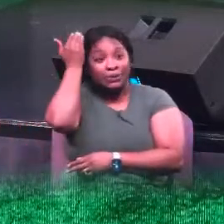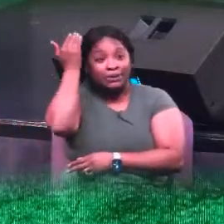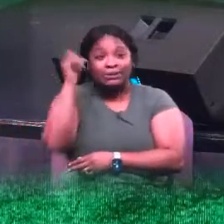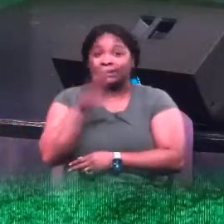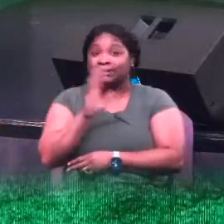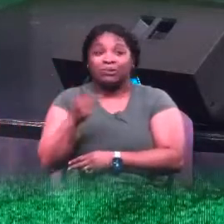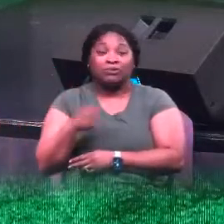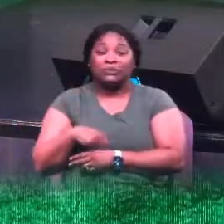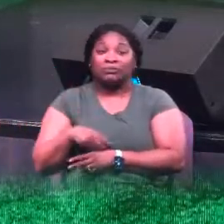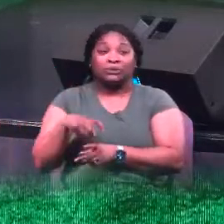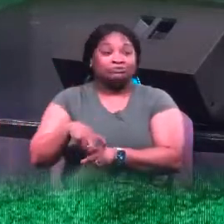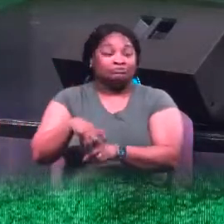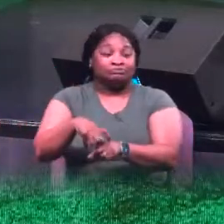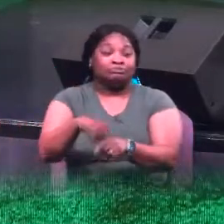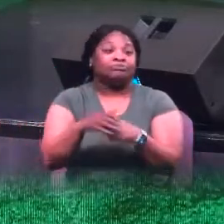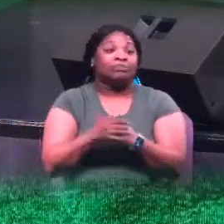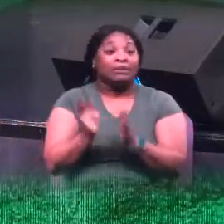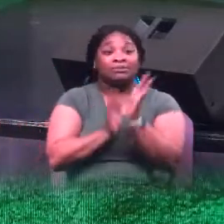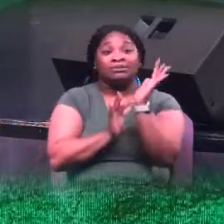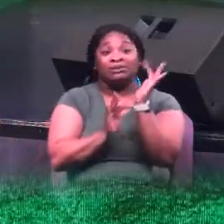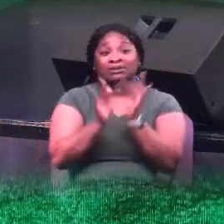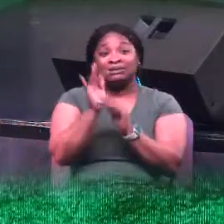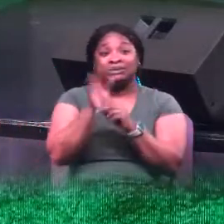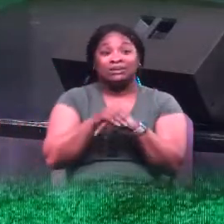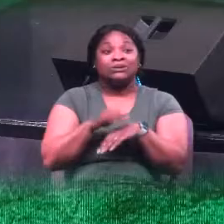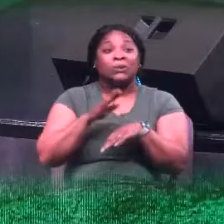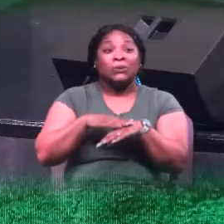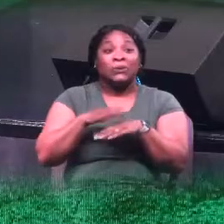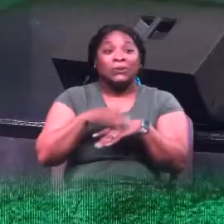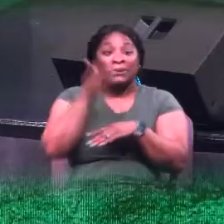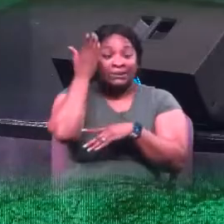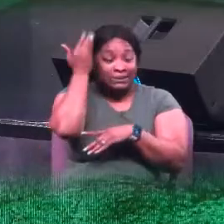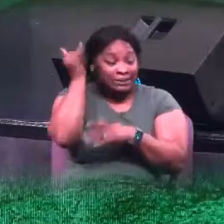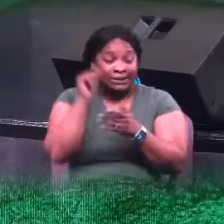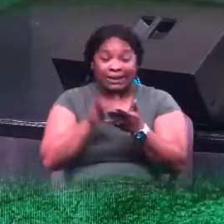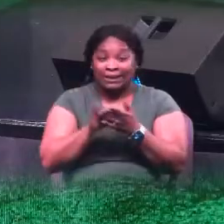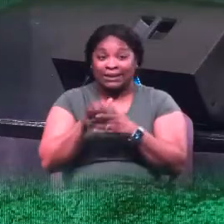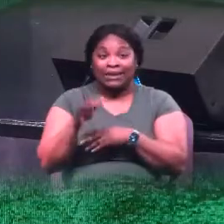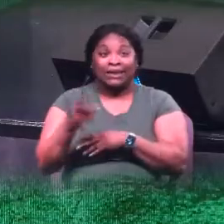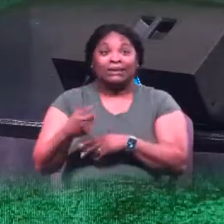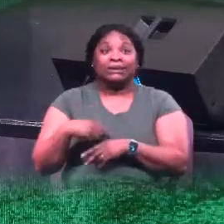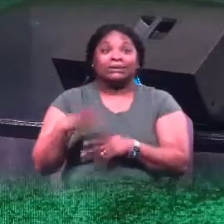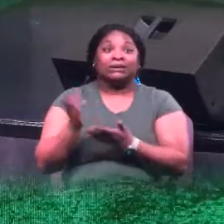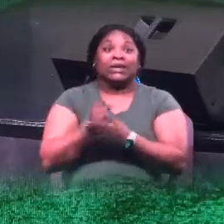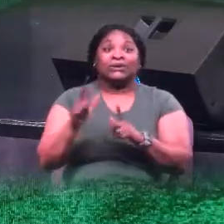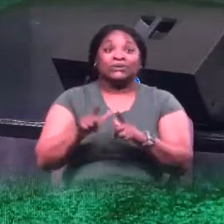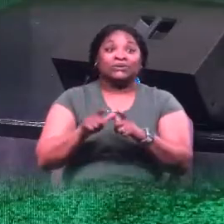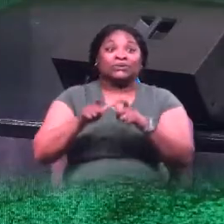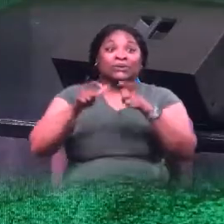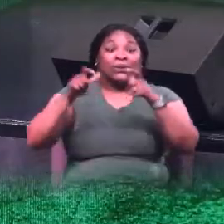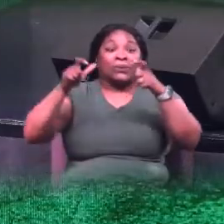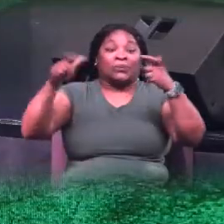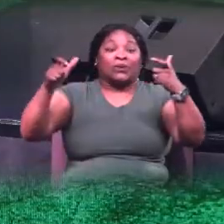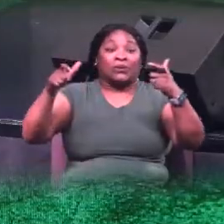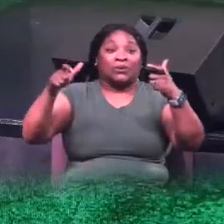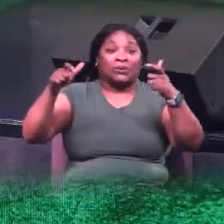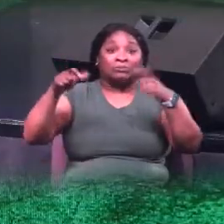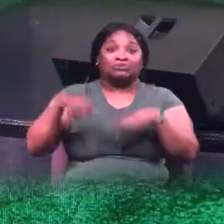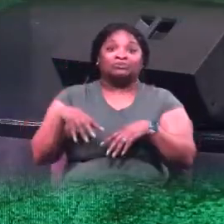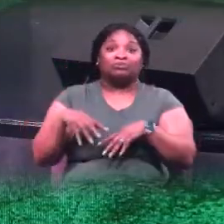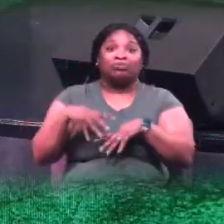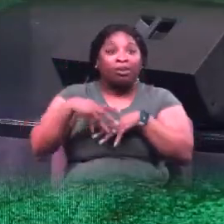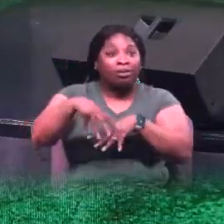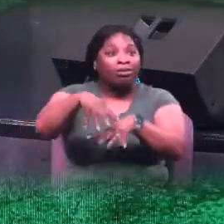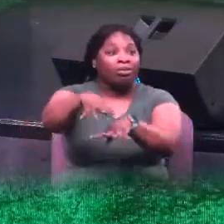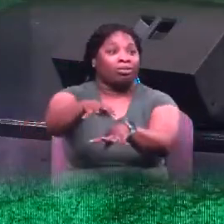ridden. Jesus is sitting on the donkey, and he's got the greater processional.